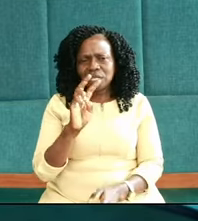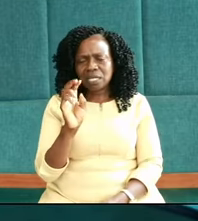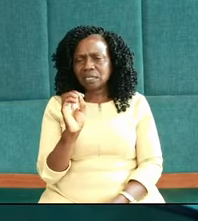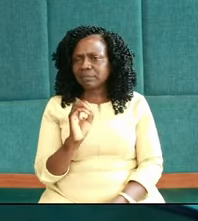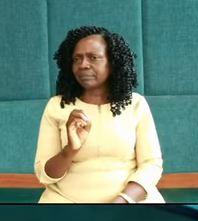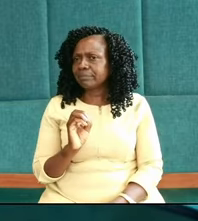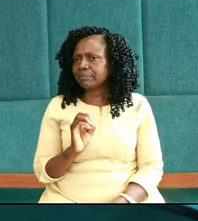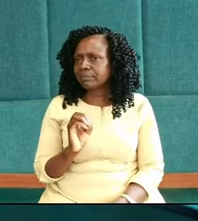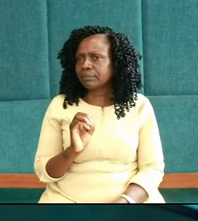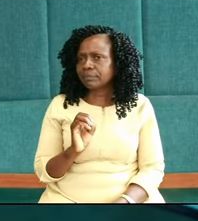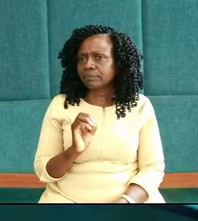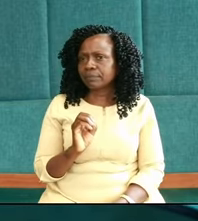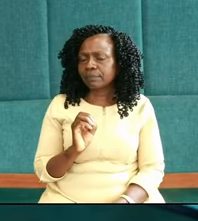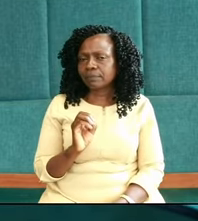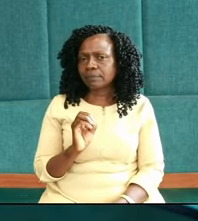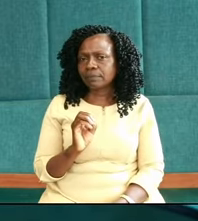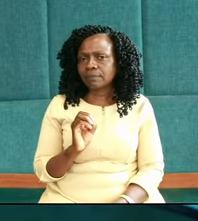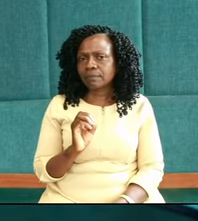it.